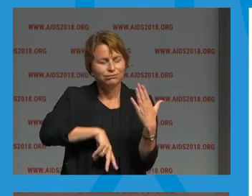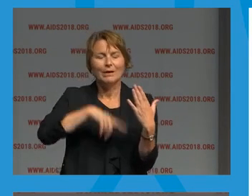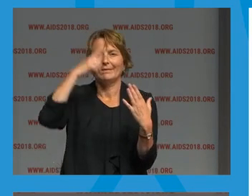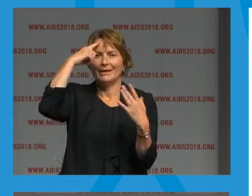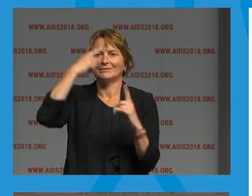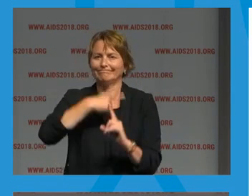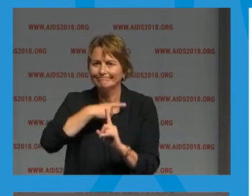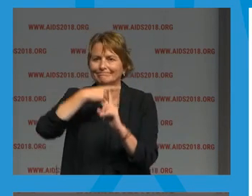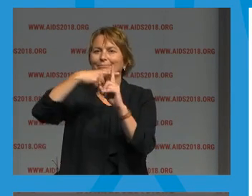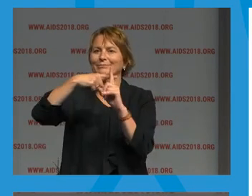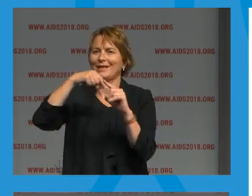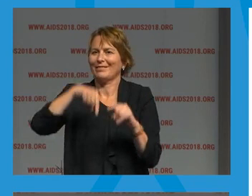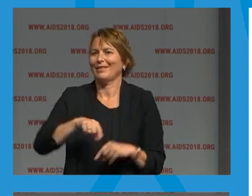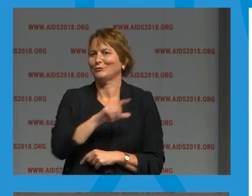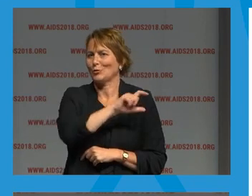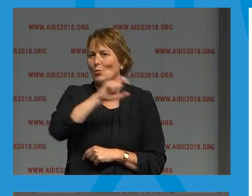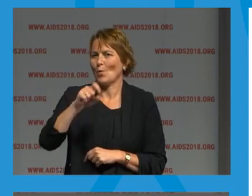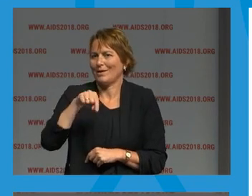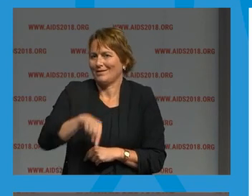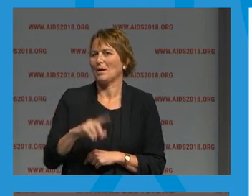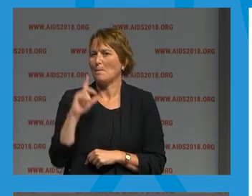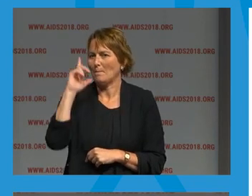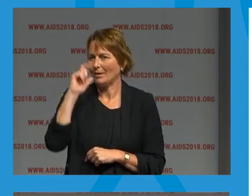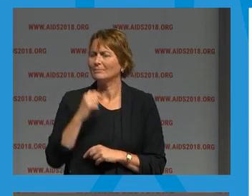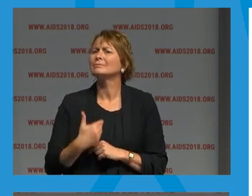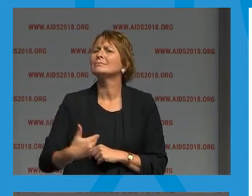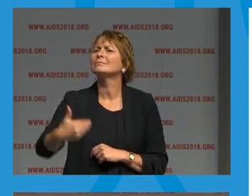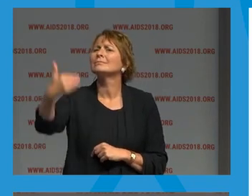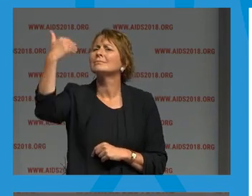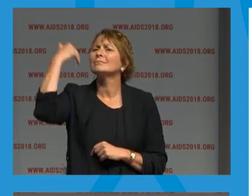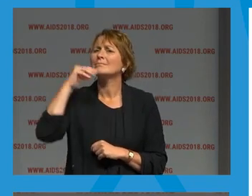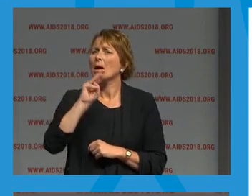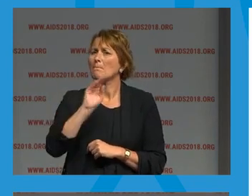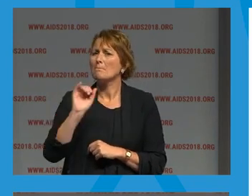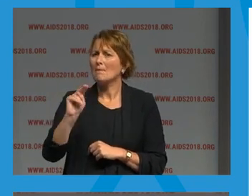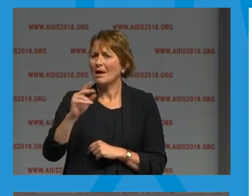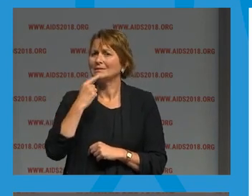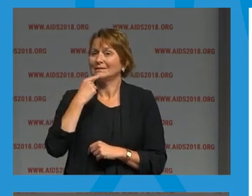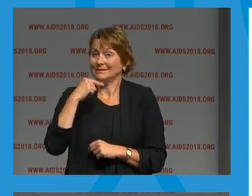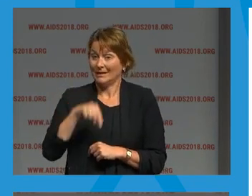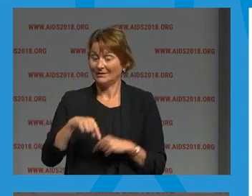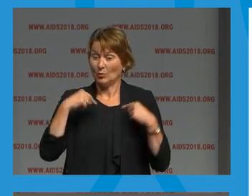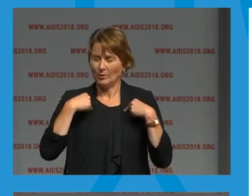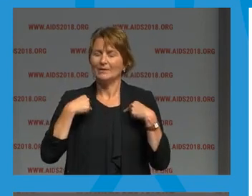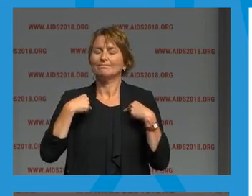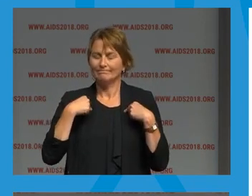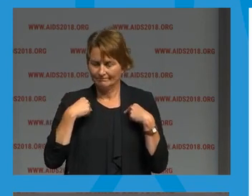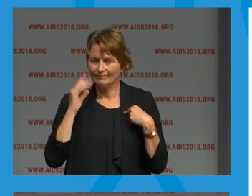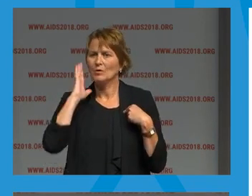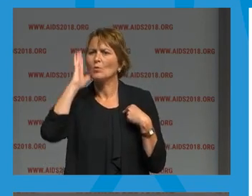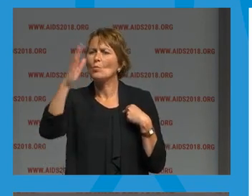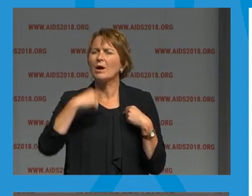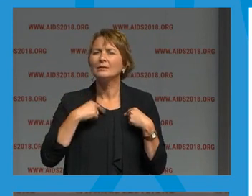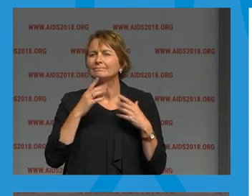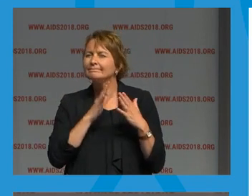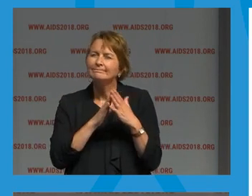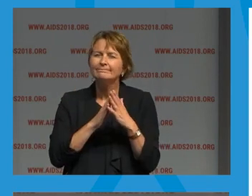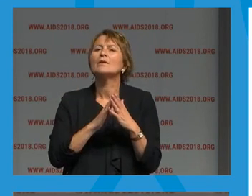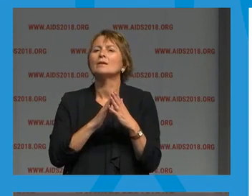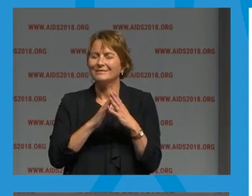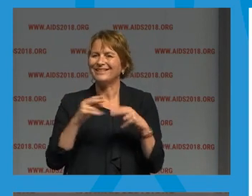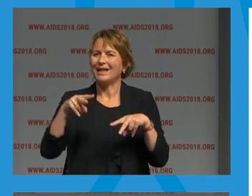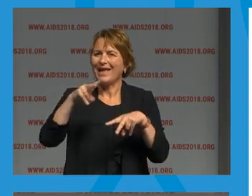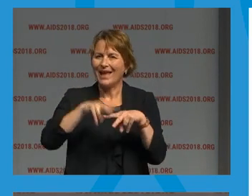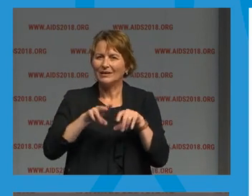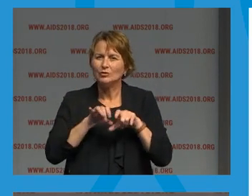week. Jonathan Mann said that yet the determination to continue and seek ways to advance further against HIV/AIDS